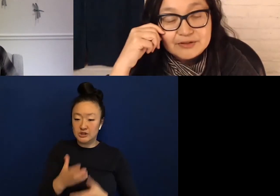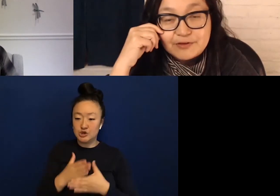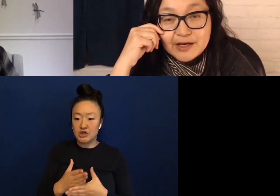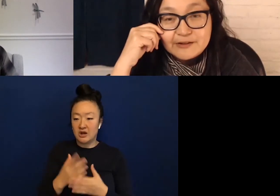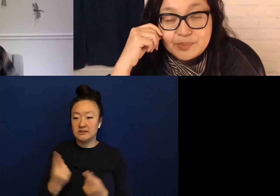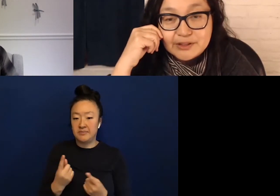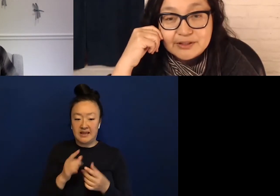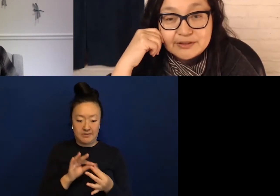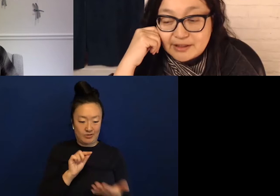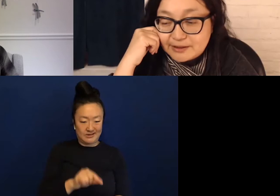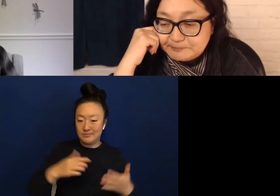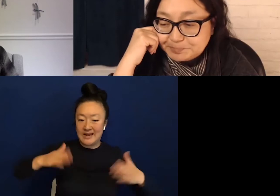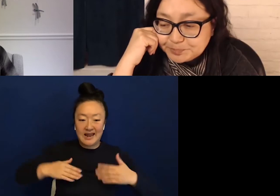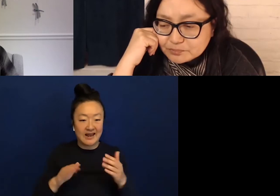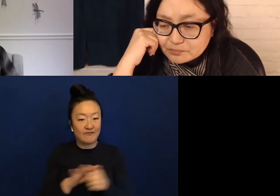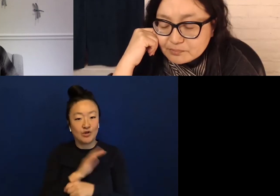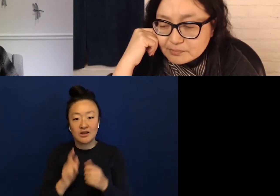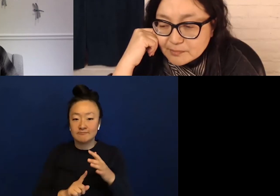a refrain in the book.